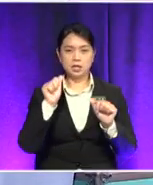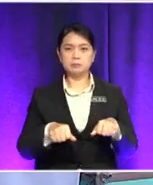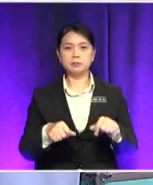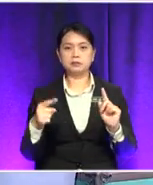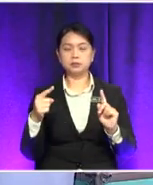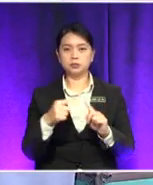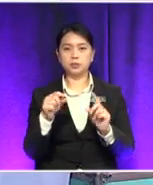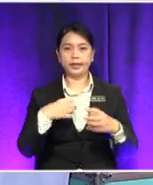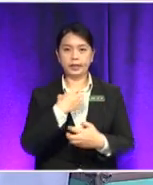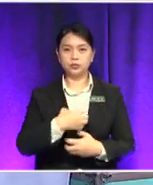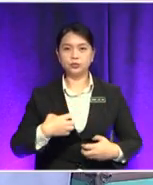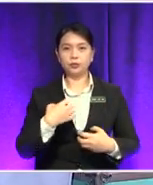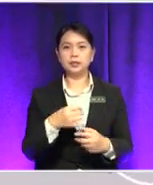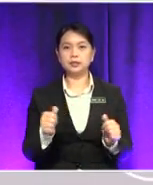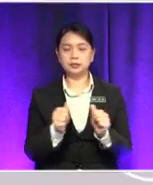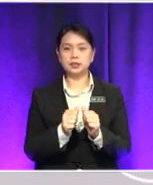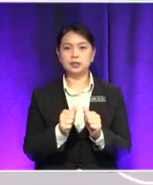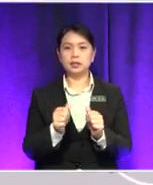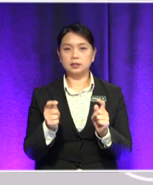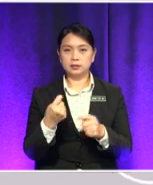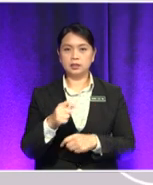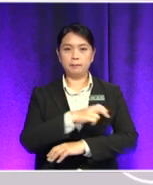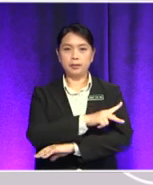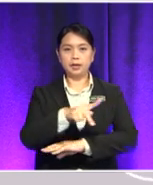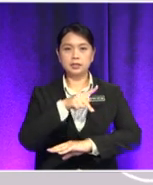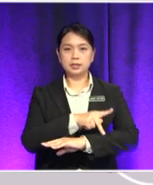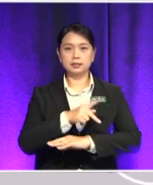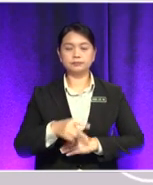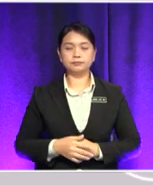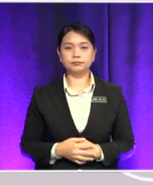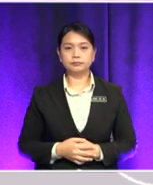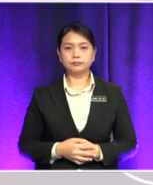who wants to try next? Ain? Yes.